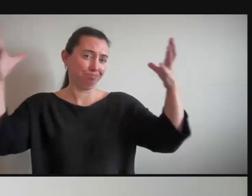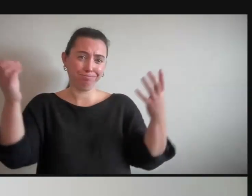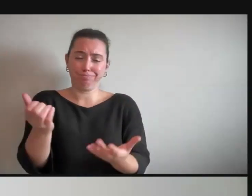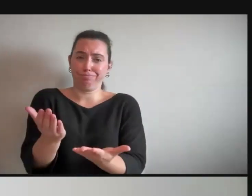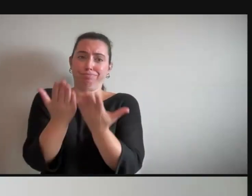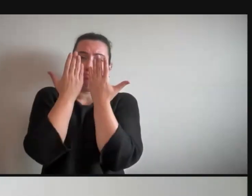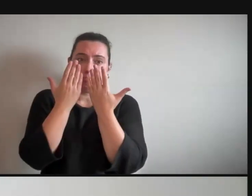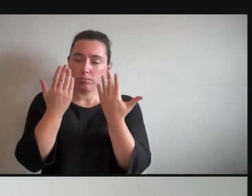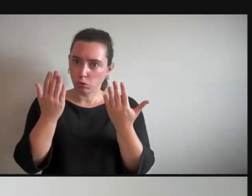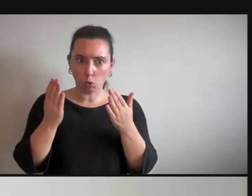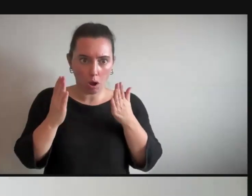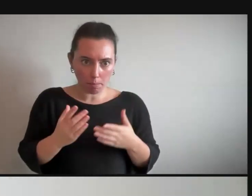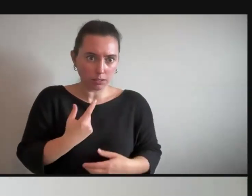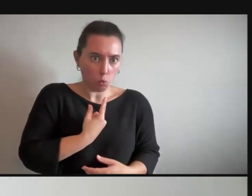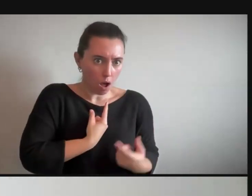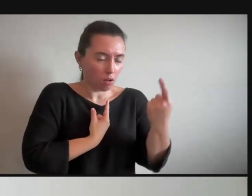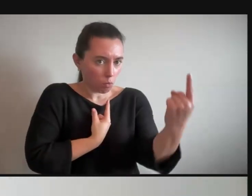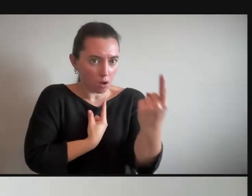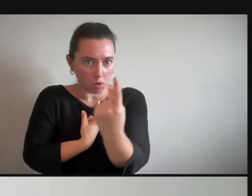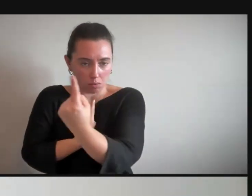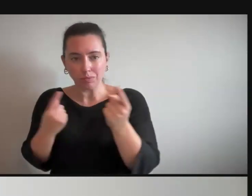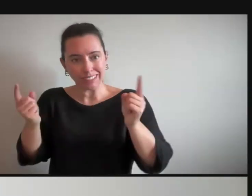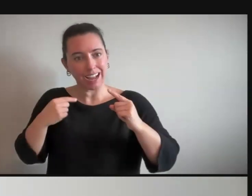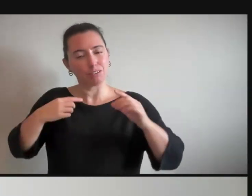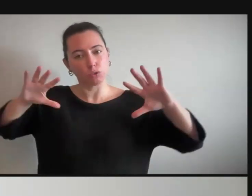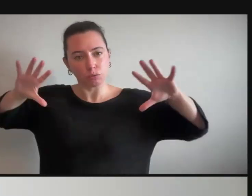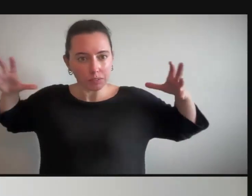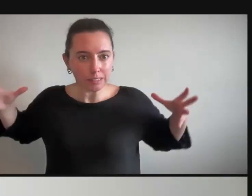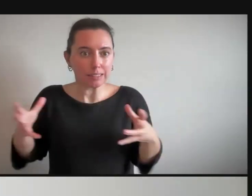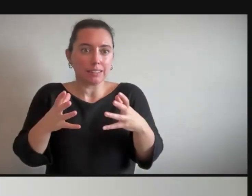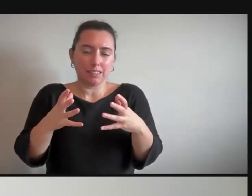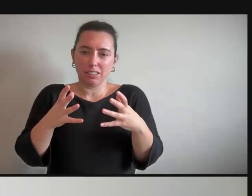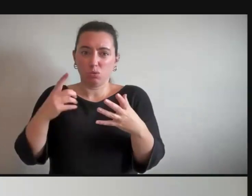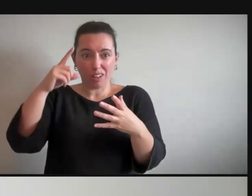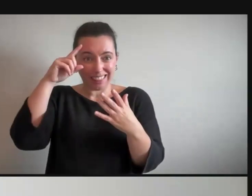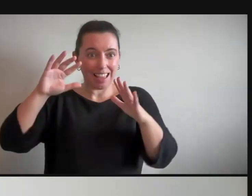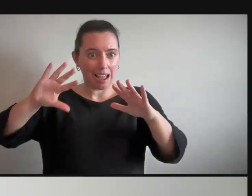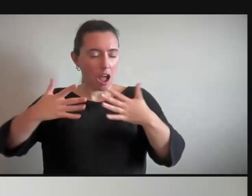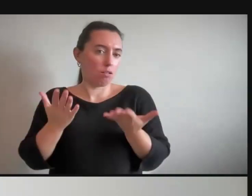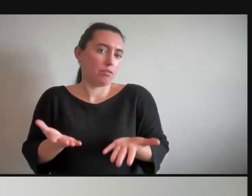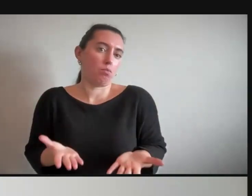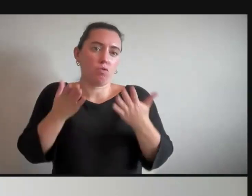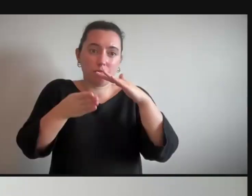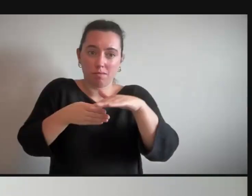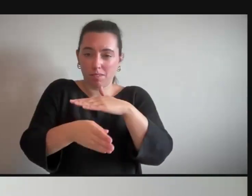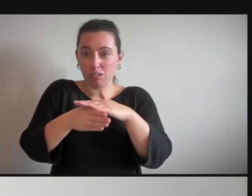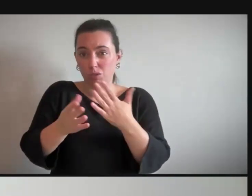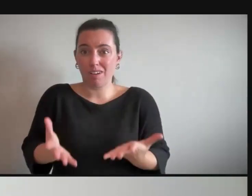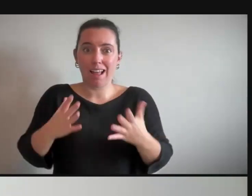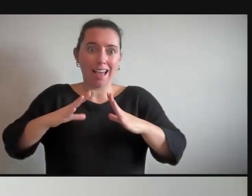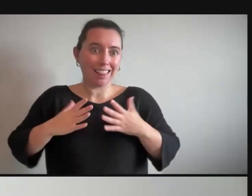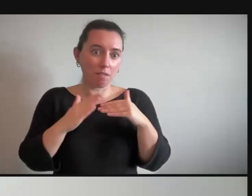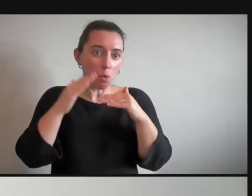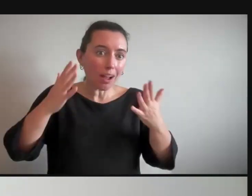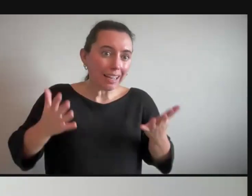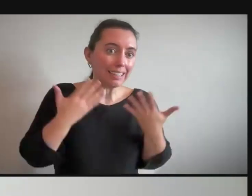find ways, like what we do with websites as well, to make it life easier of developers and designers and testers. Let's do it with apps as well.